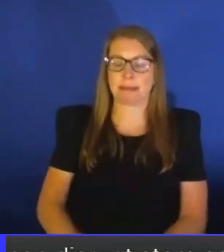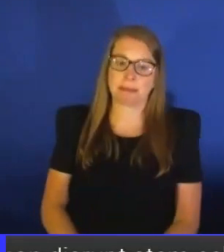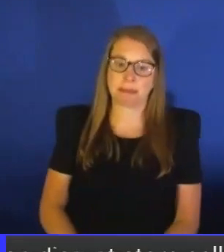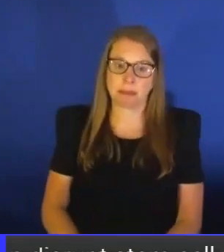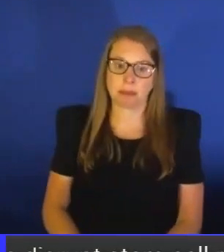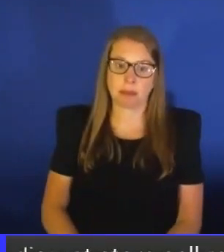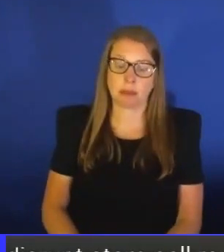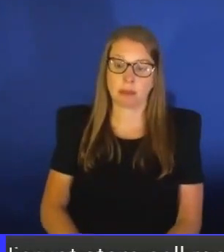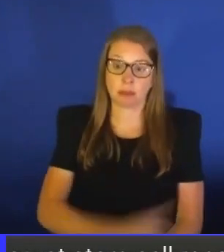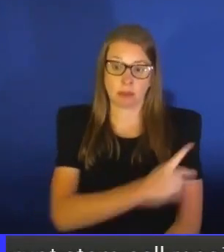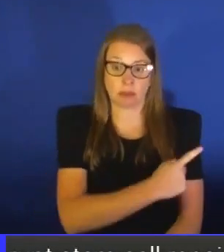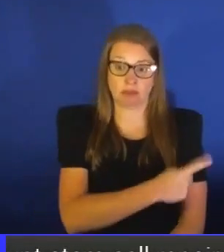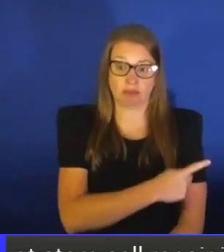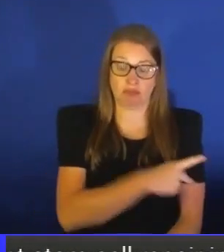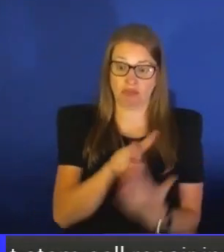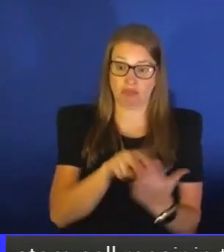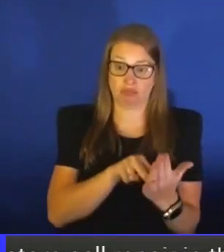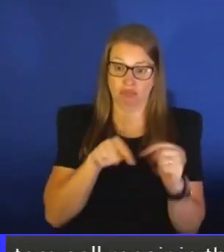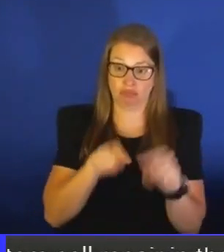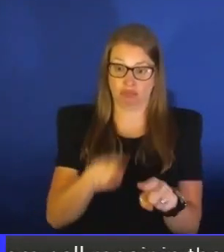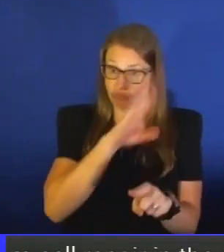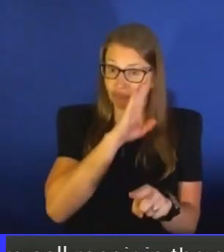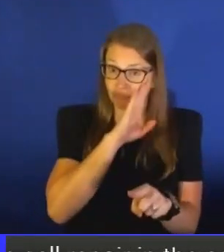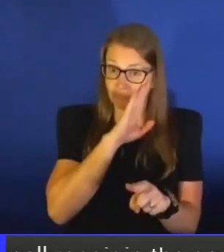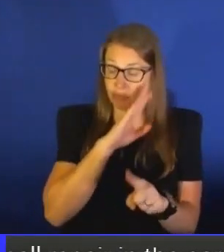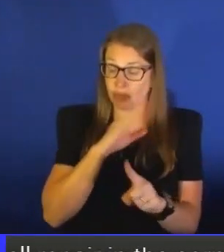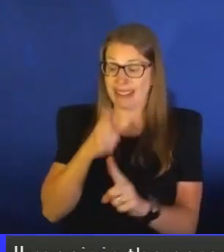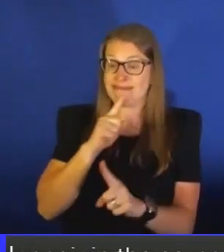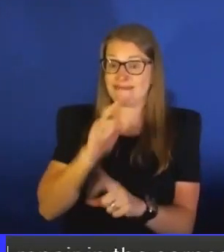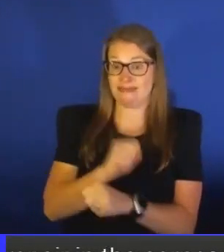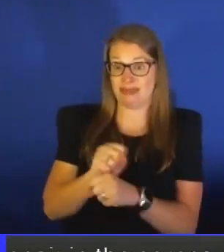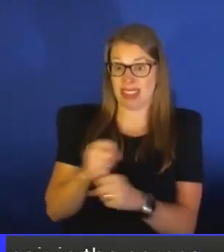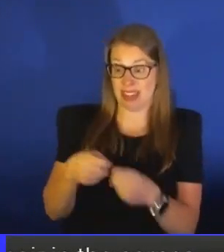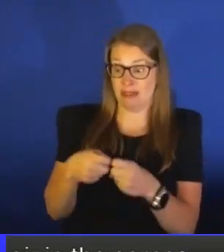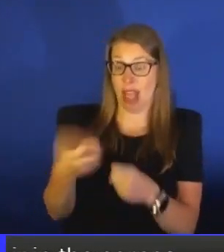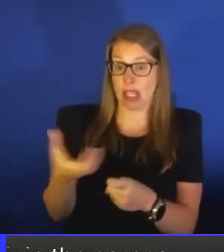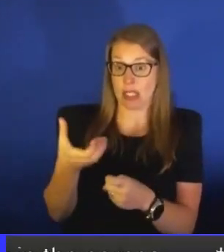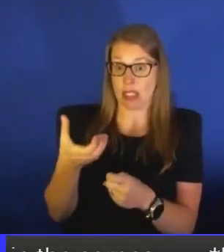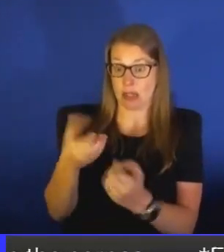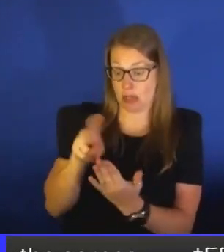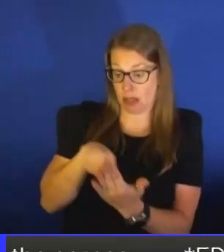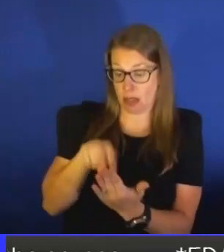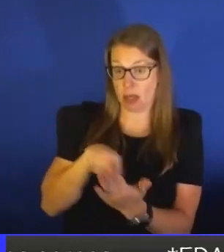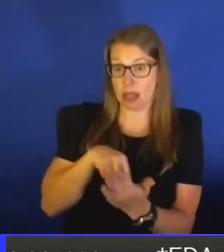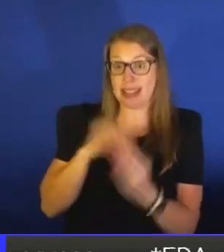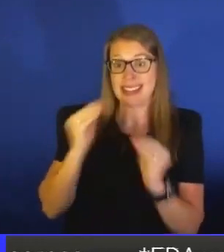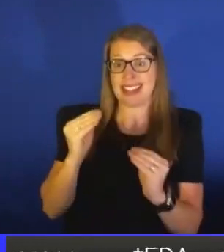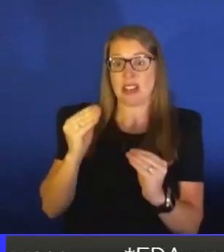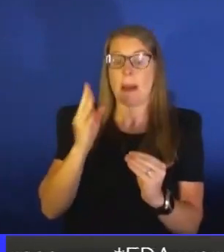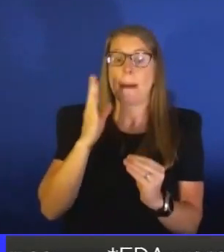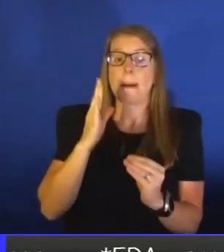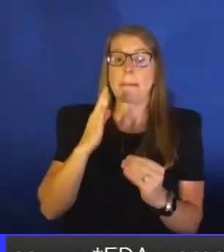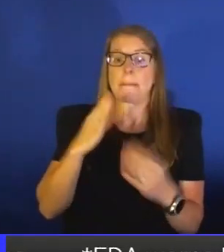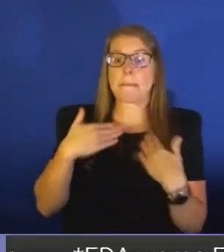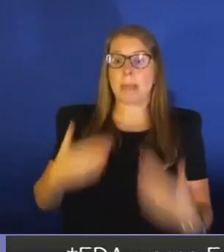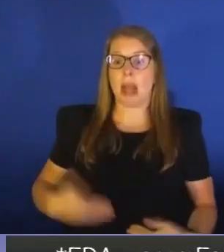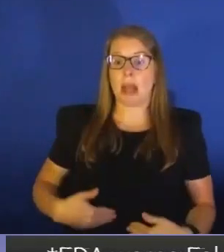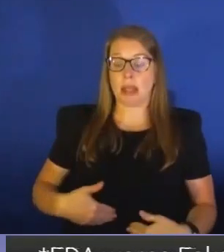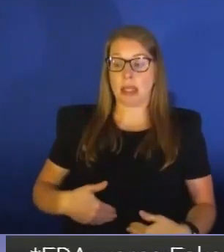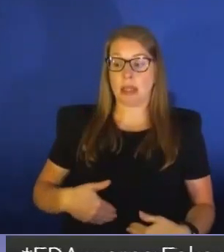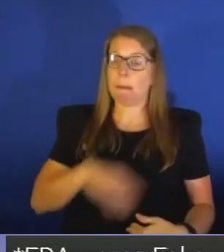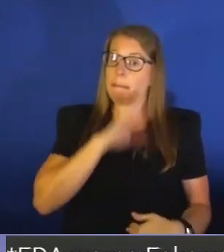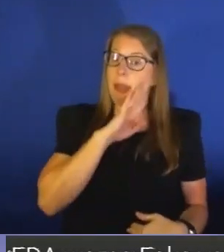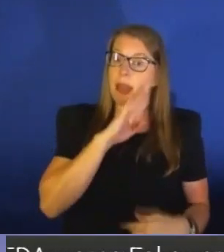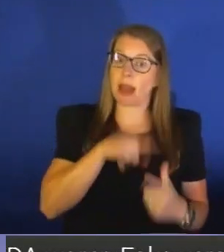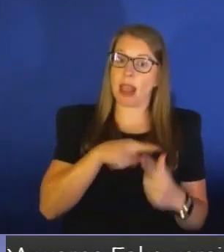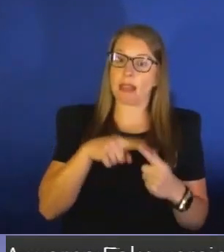that in bed, is it really the device they're using or the fact they're doing it in bed and they're kind of teaching their body it's normal to be in bed and be awake? Yeah, that's a